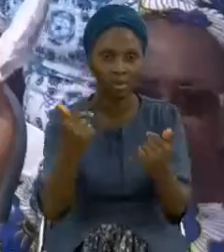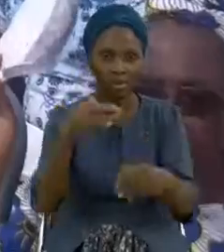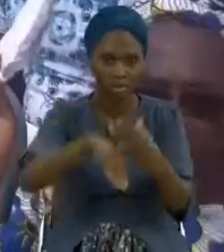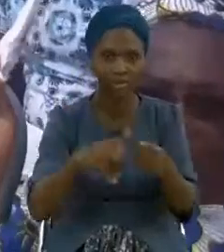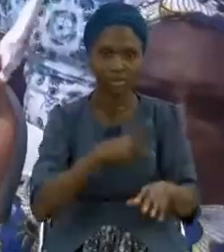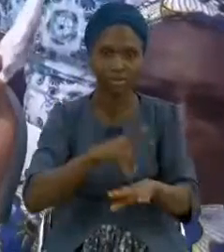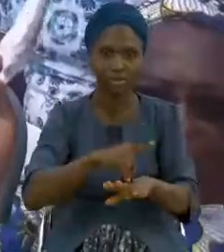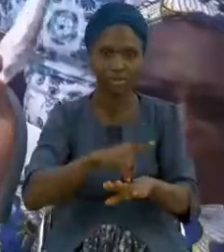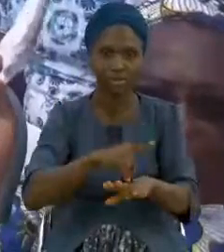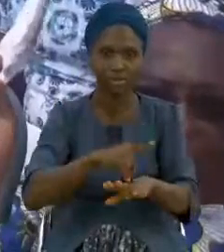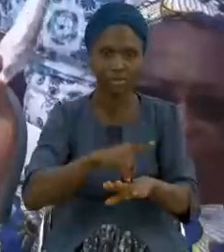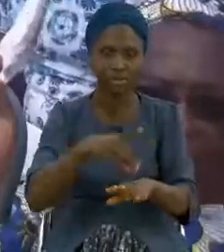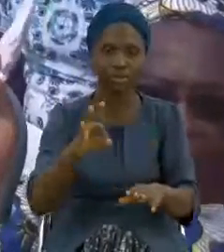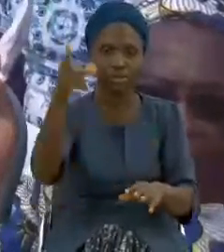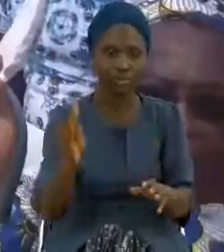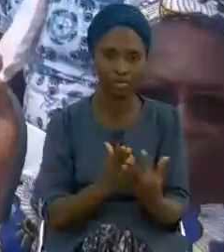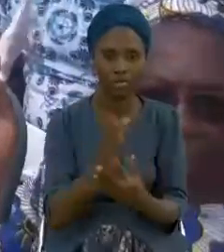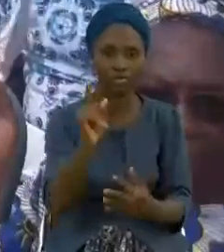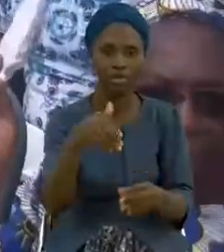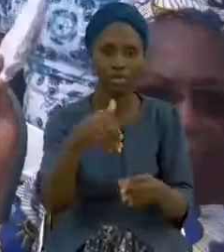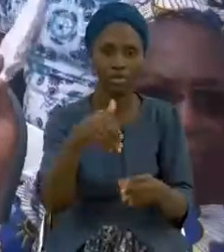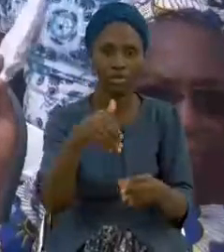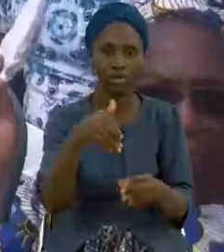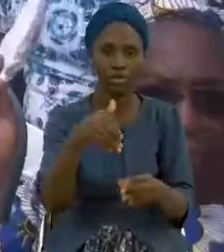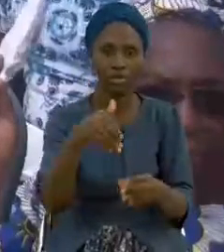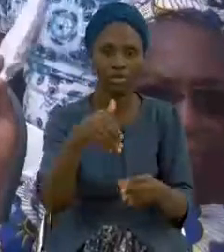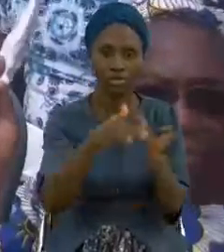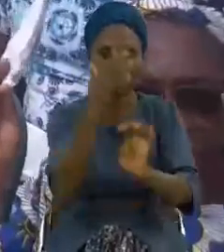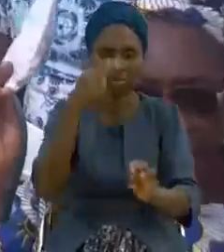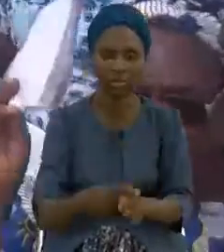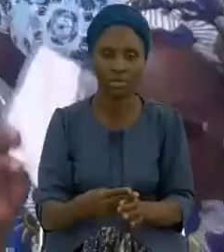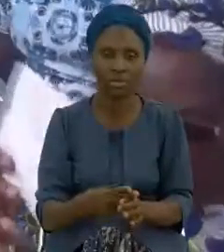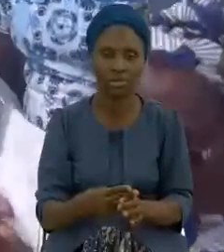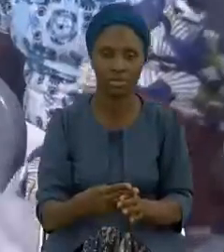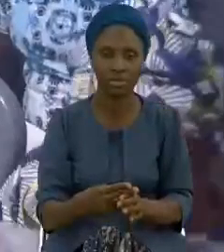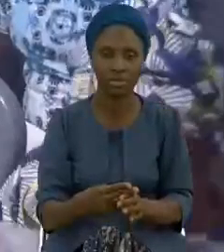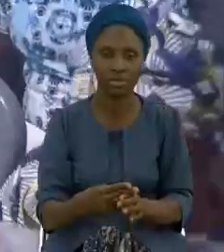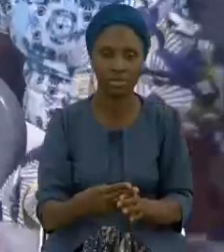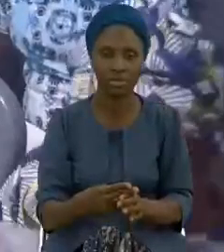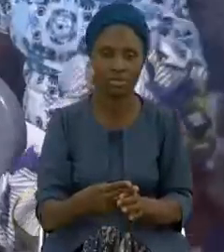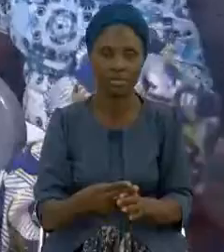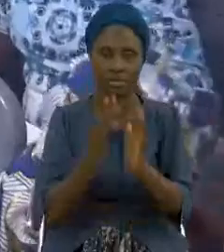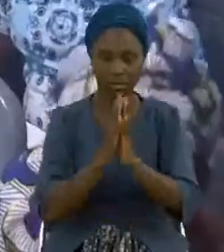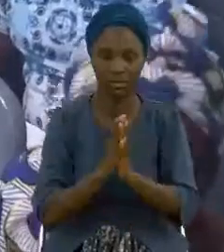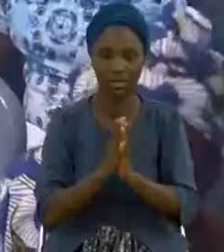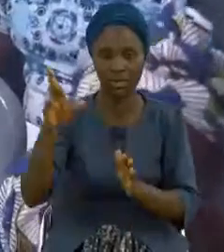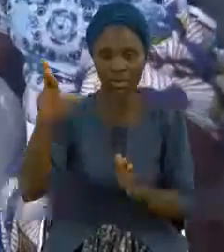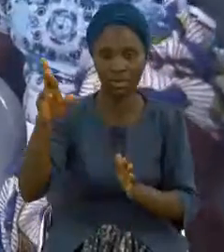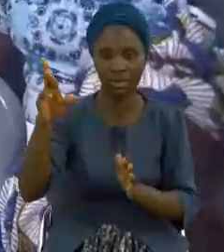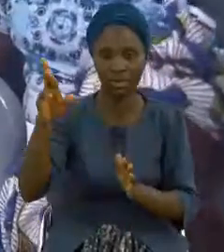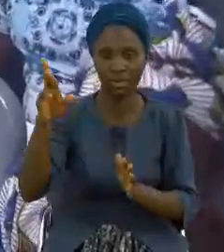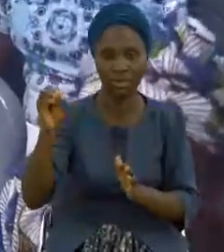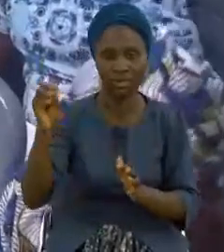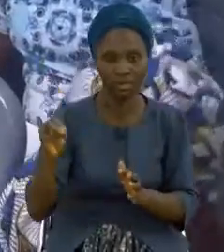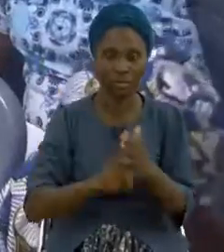name. Romans chapter 1, reading from verse 14.